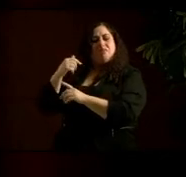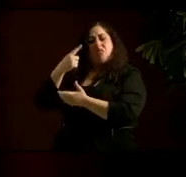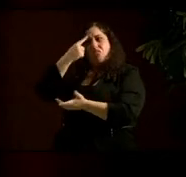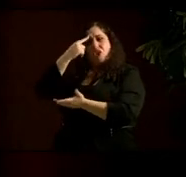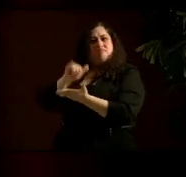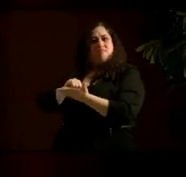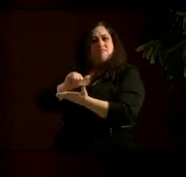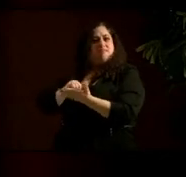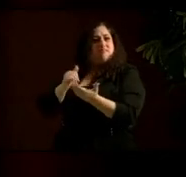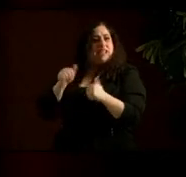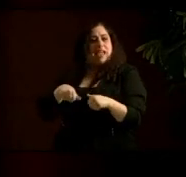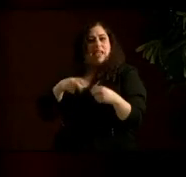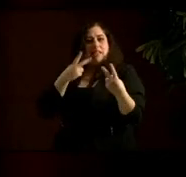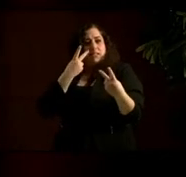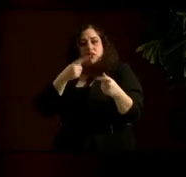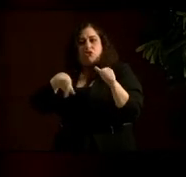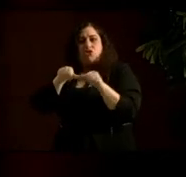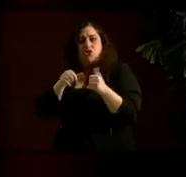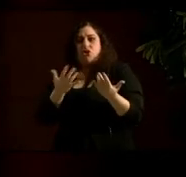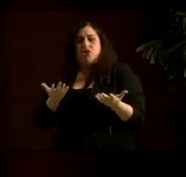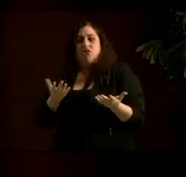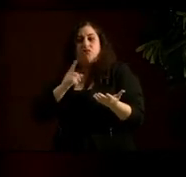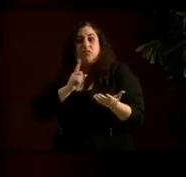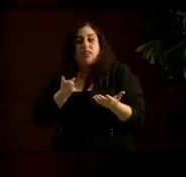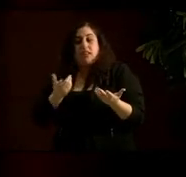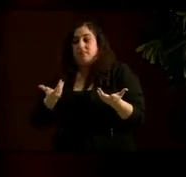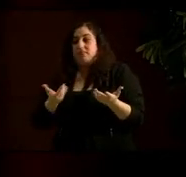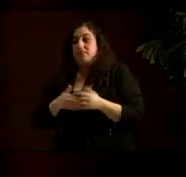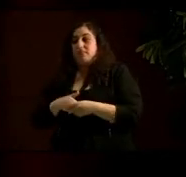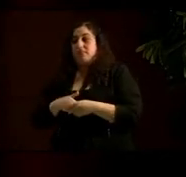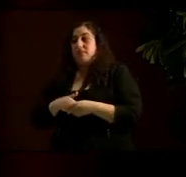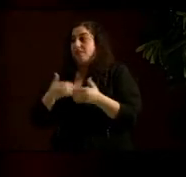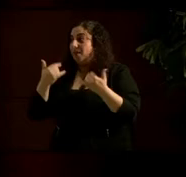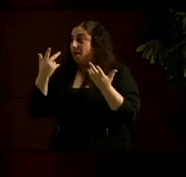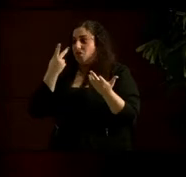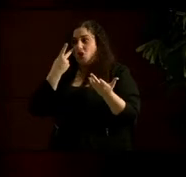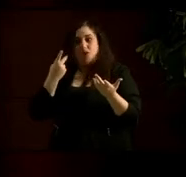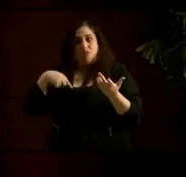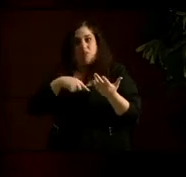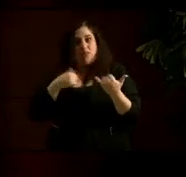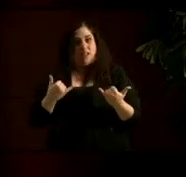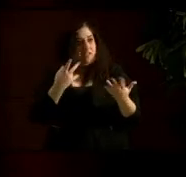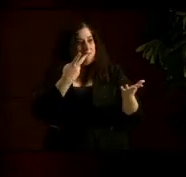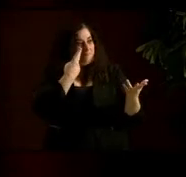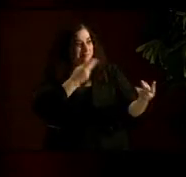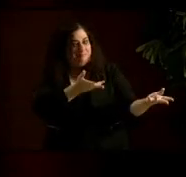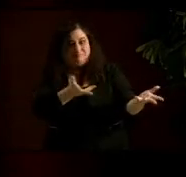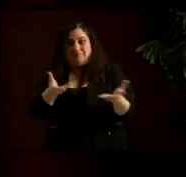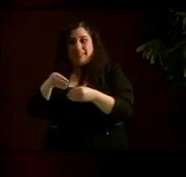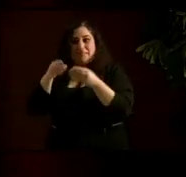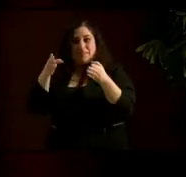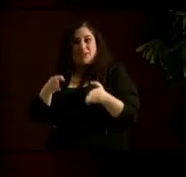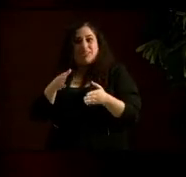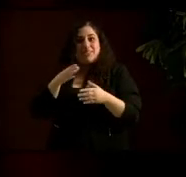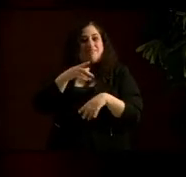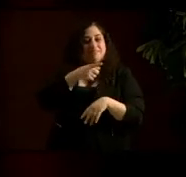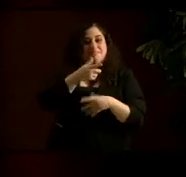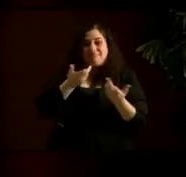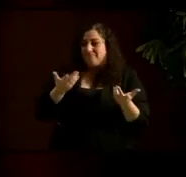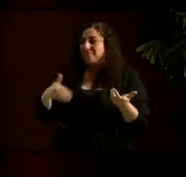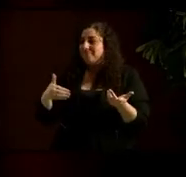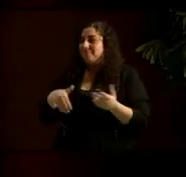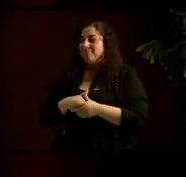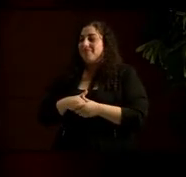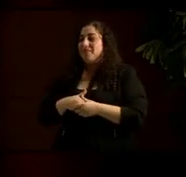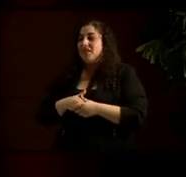Year of Community. Now, the unity ending is an uppercase because we know that stepping back onto campus, progress,